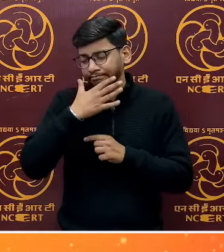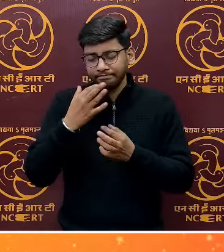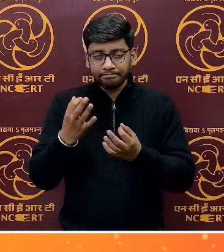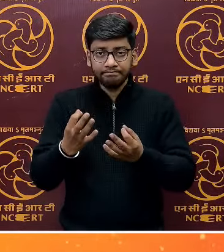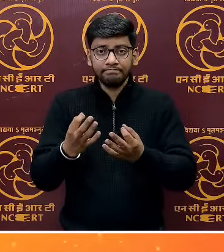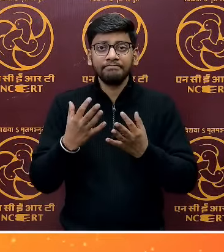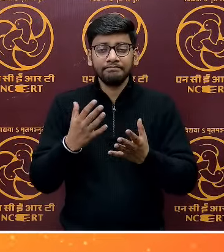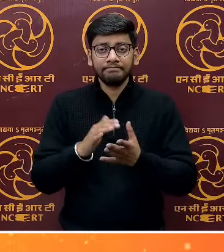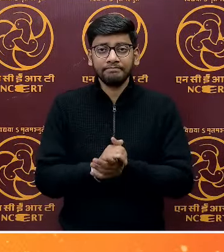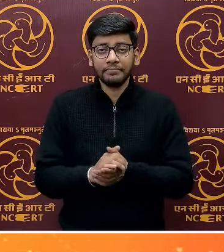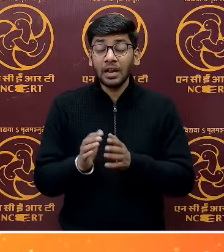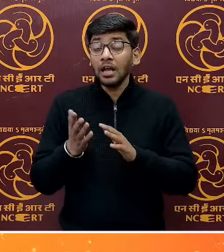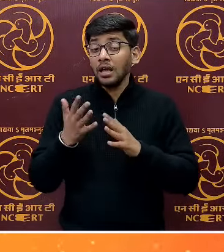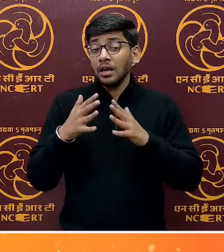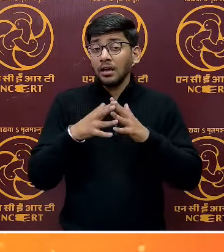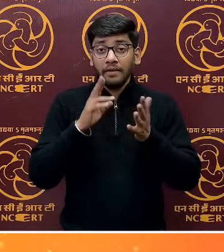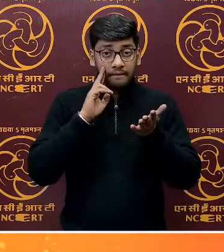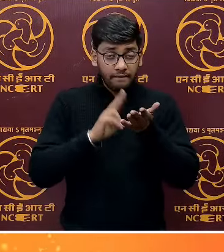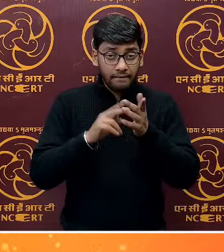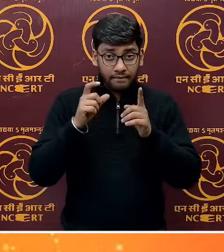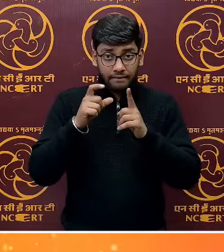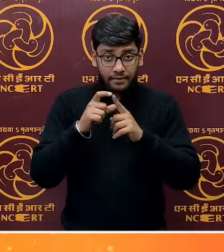expression of the wind-whipped sky.